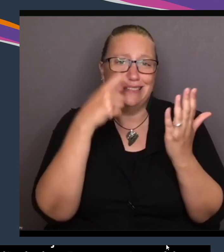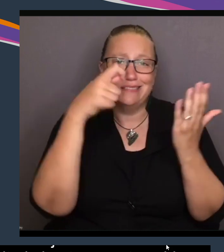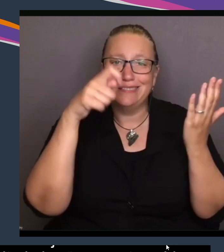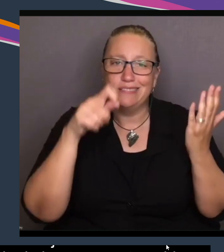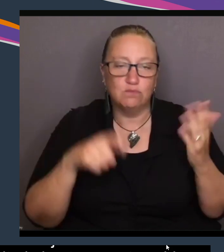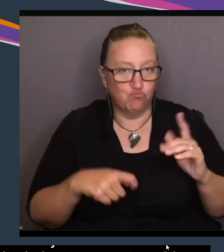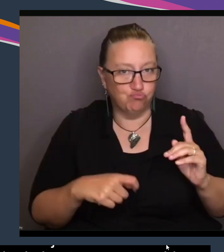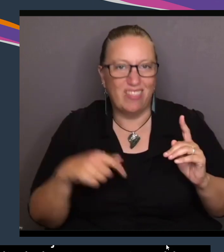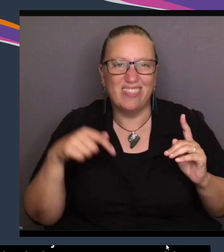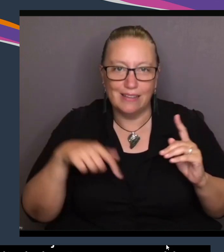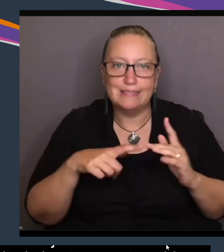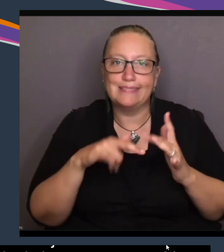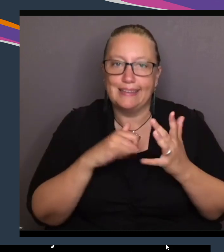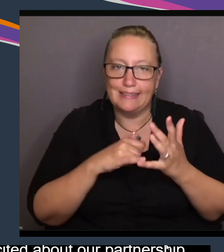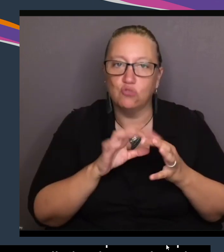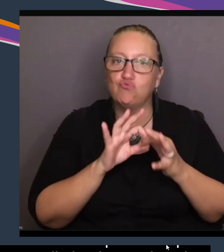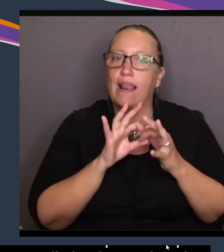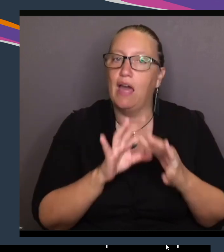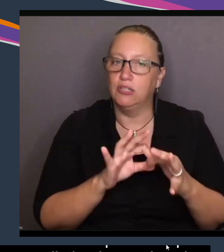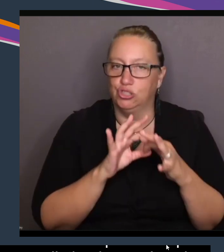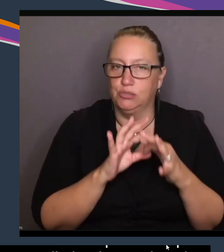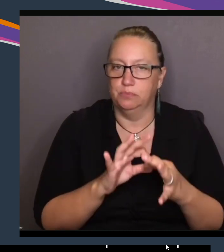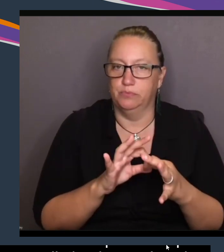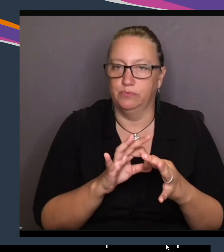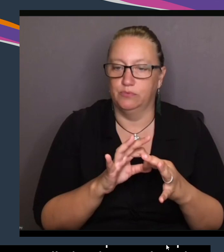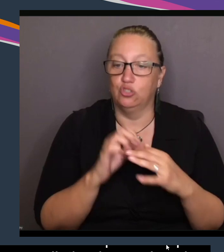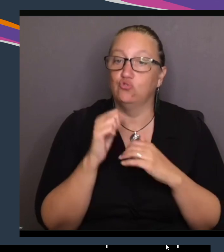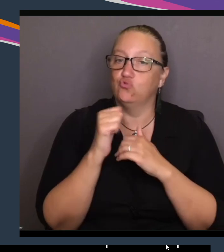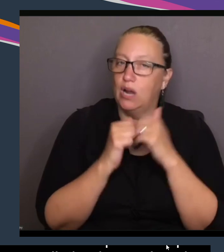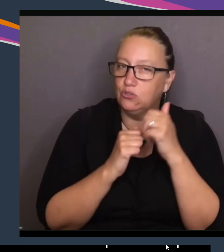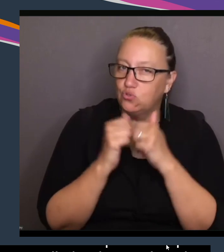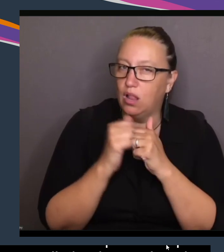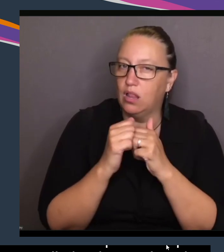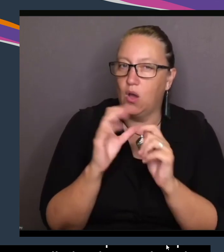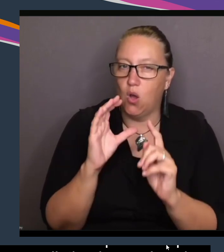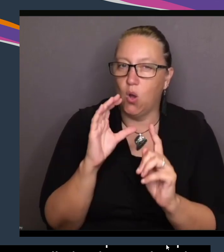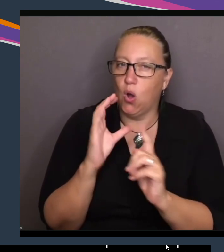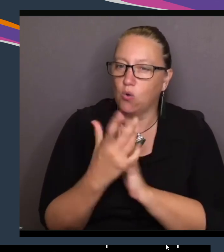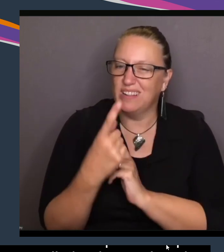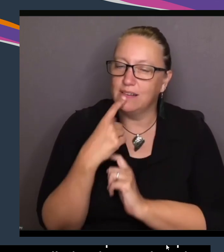relational, structural, cultural, and profoundly human. So